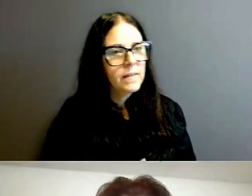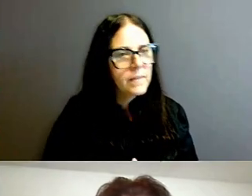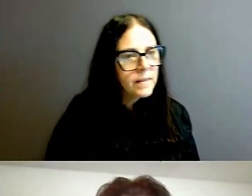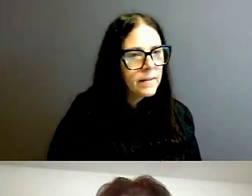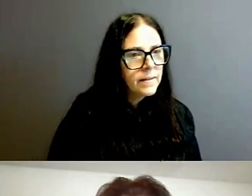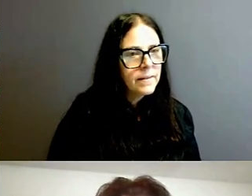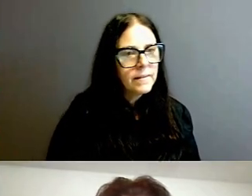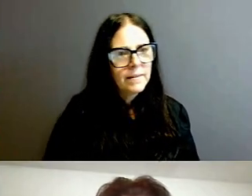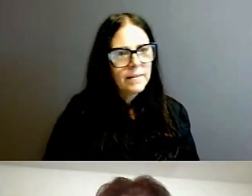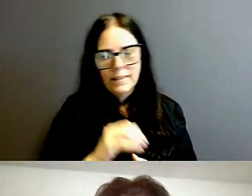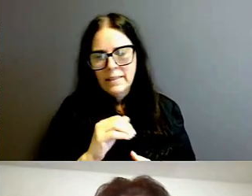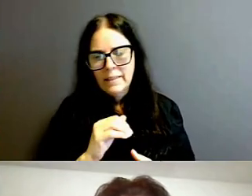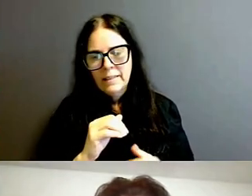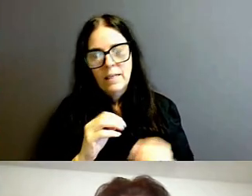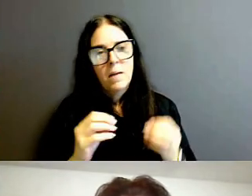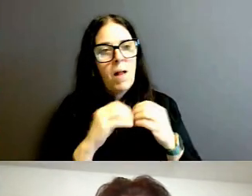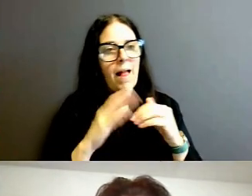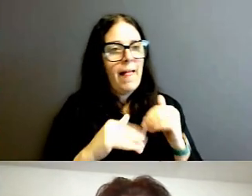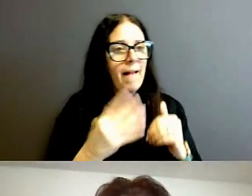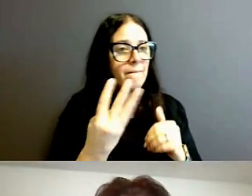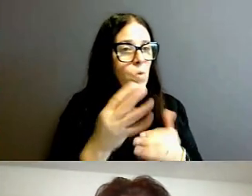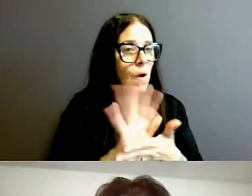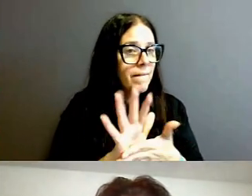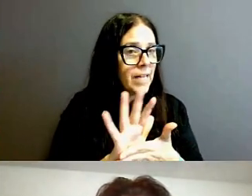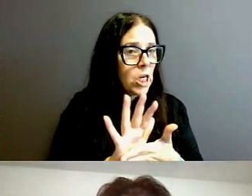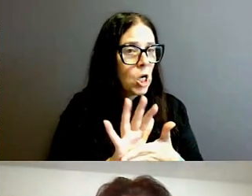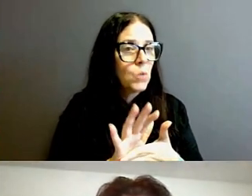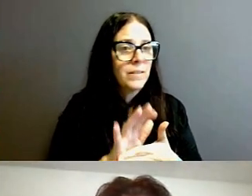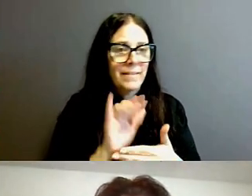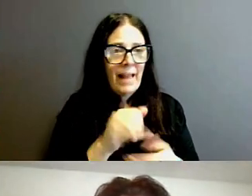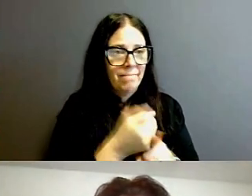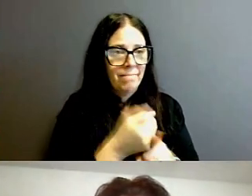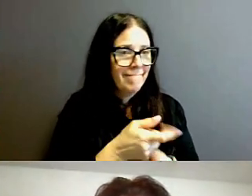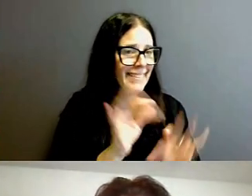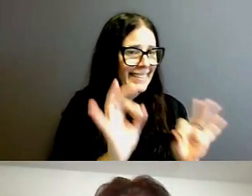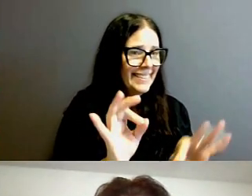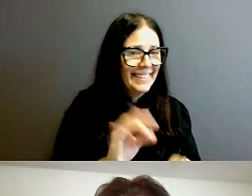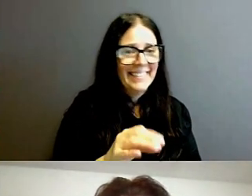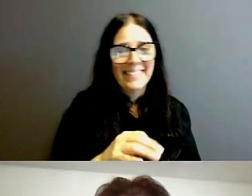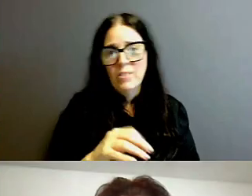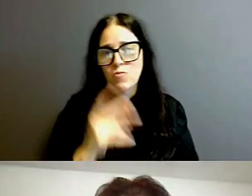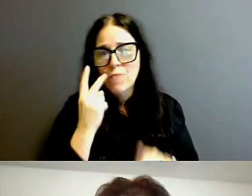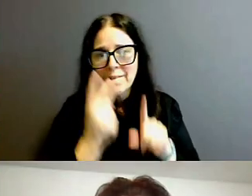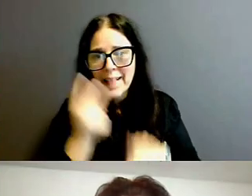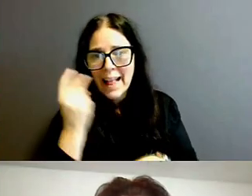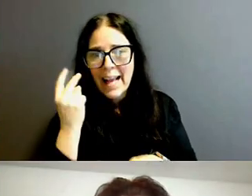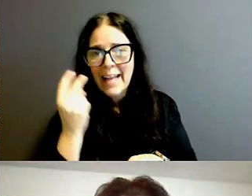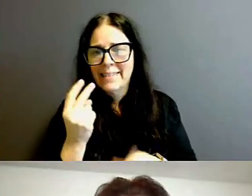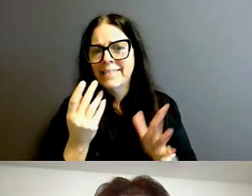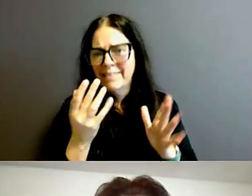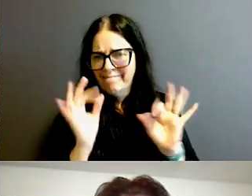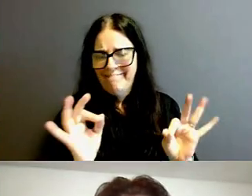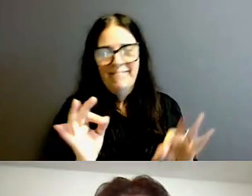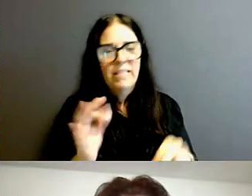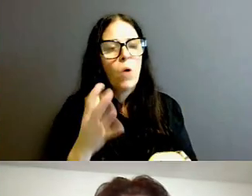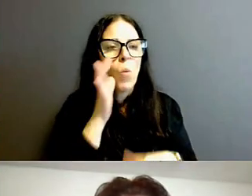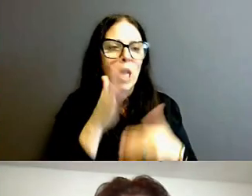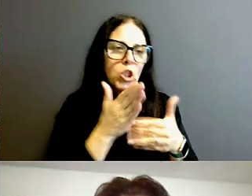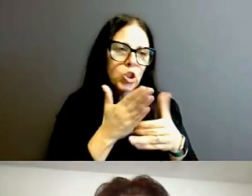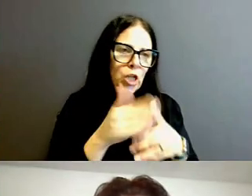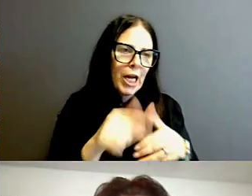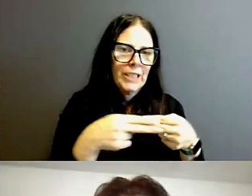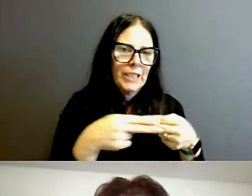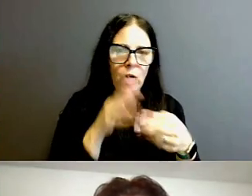this is fantastic. Perfect. Think about those things, reflect about them. We will be sharing the slides with you. We will be sharing